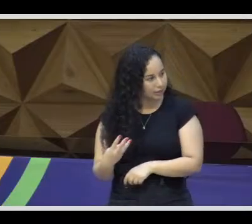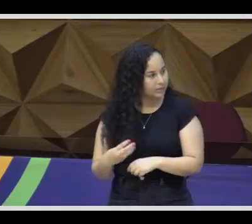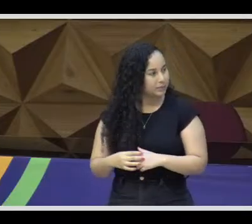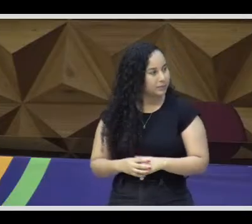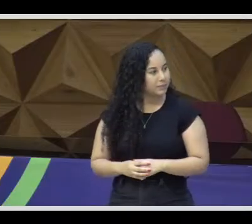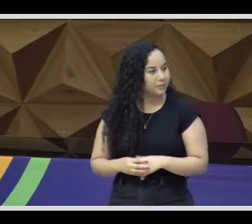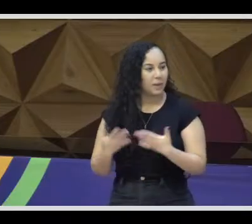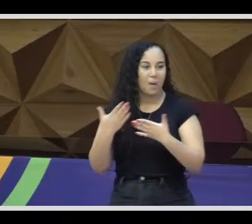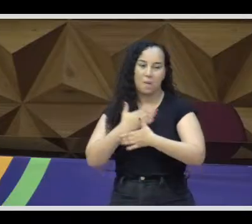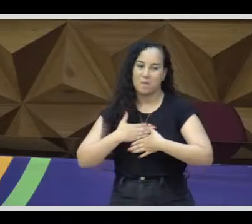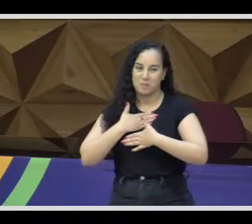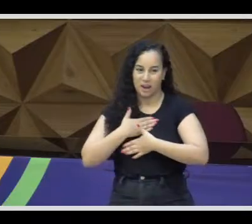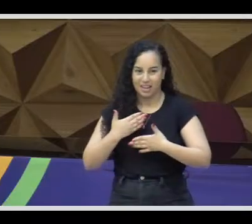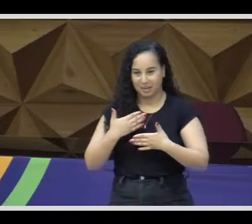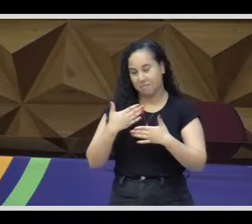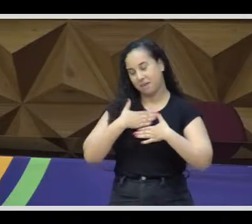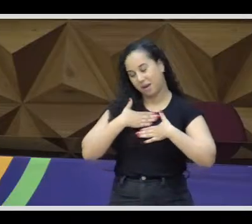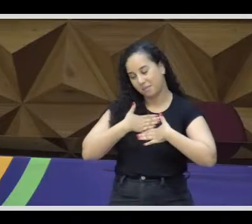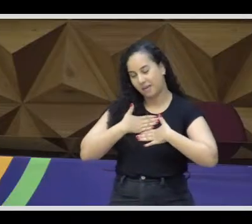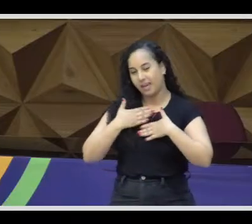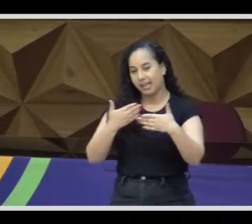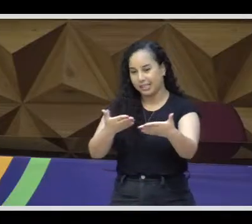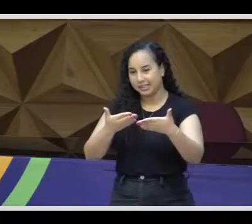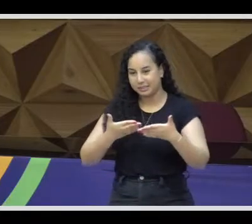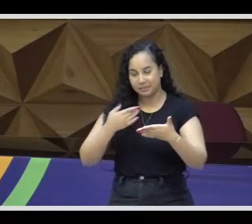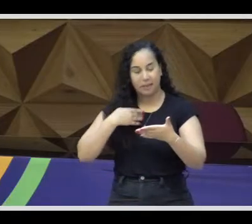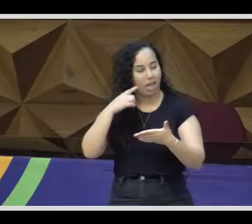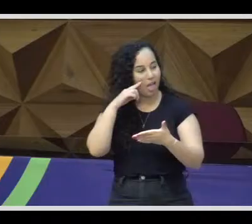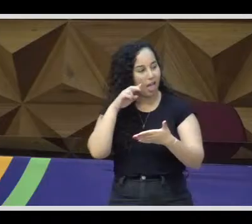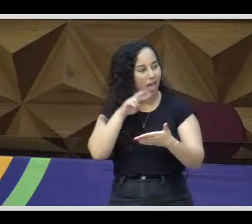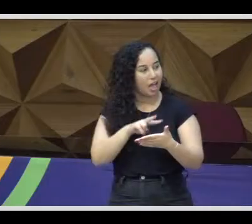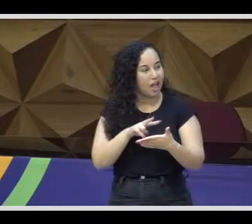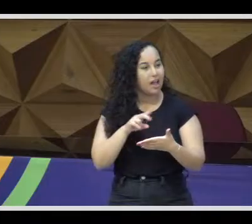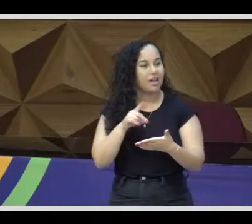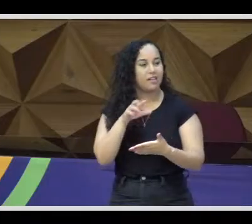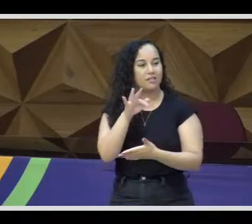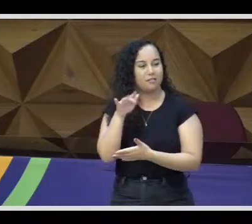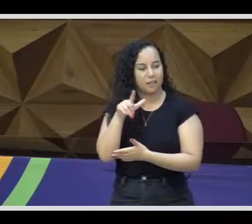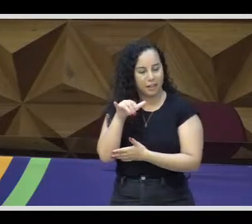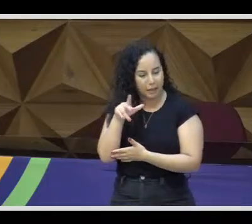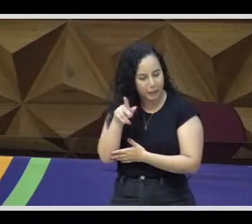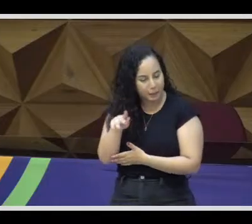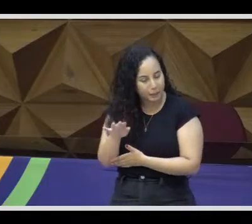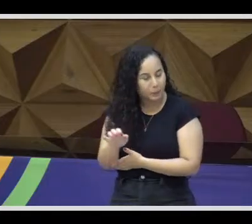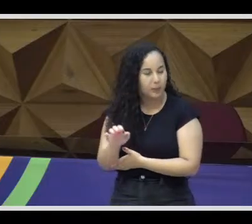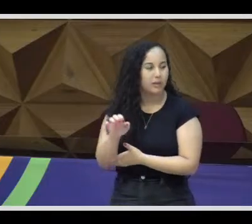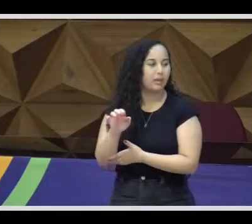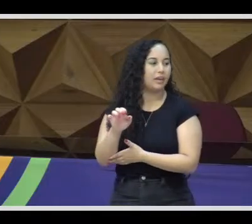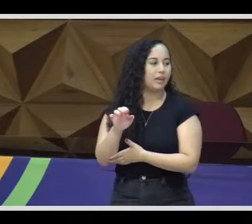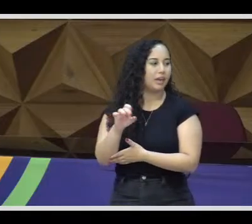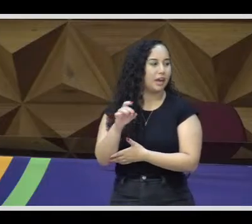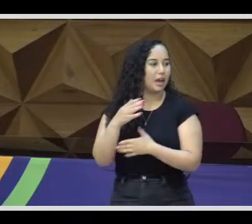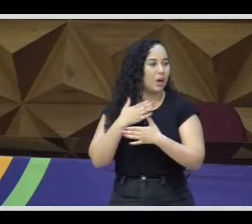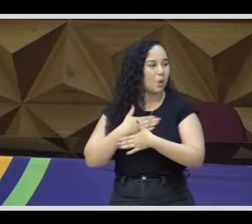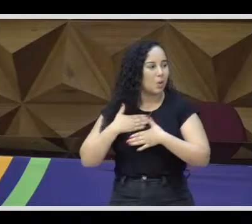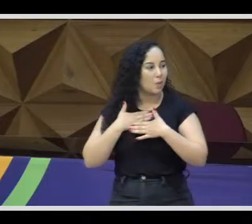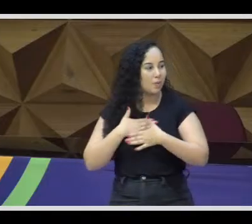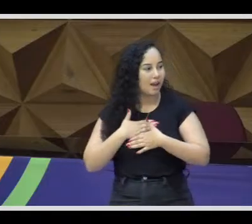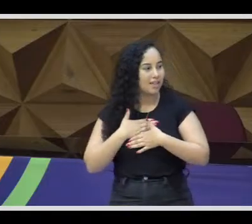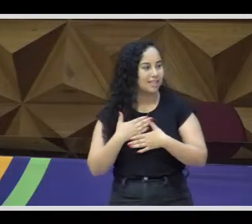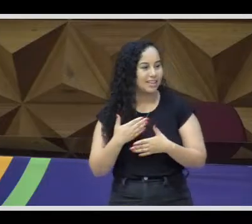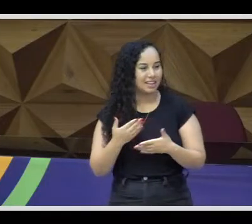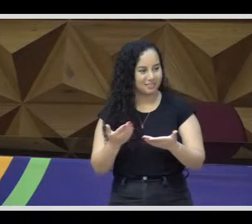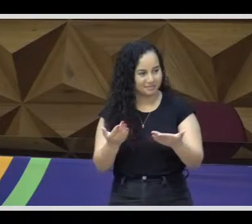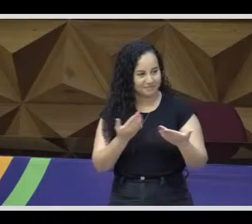a pleasure for me to let the stage to Felipe, and I'm sure that it will be a very inspiring